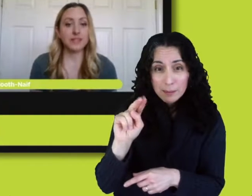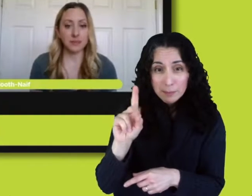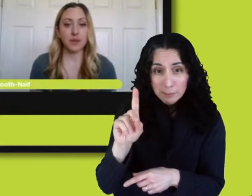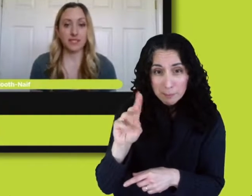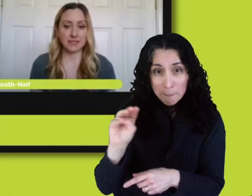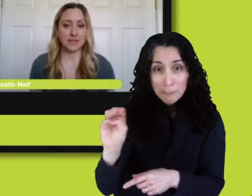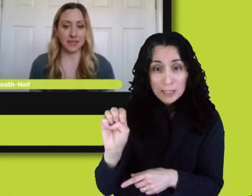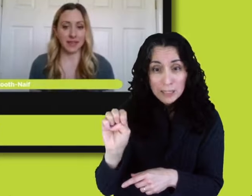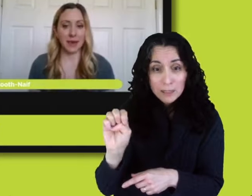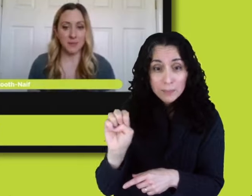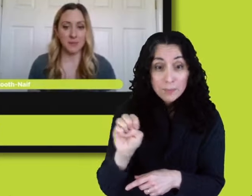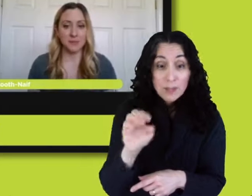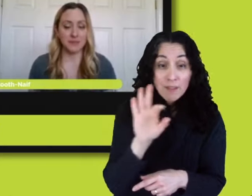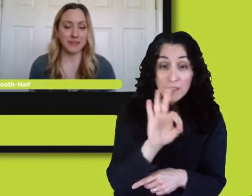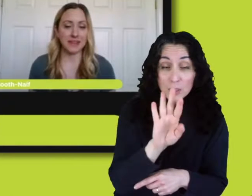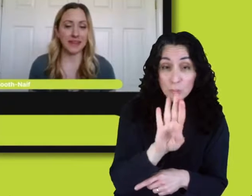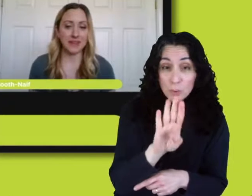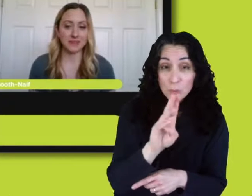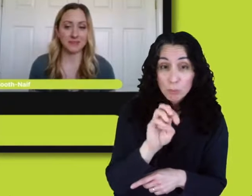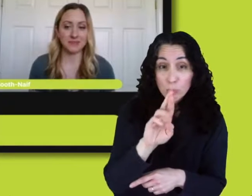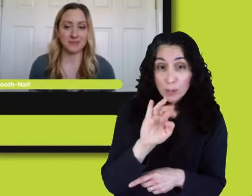plus me, right? Plus me, yeah.